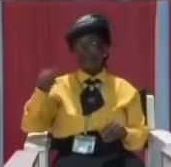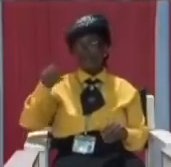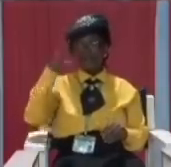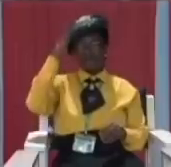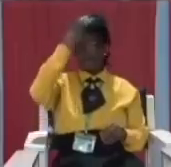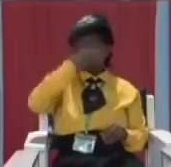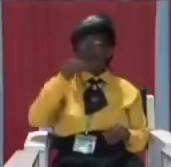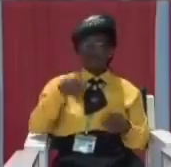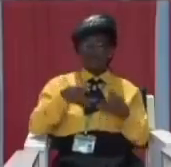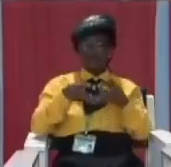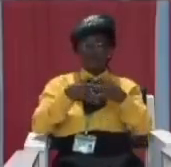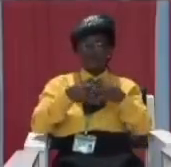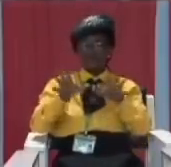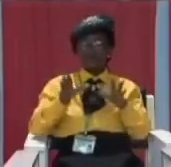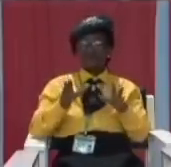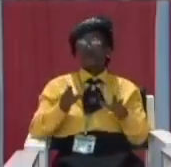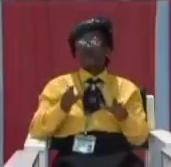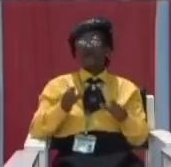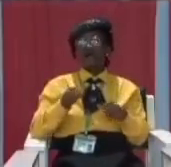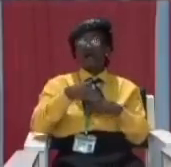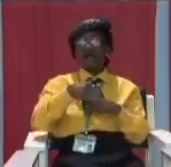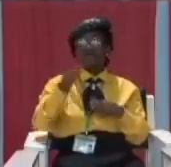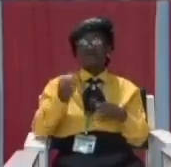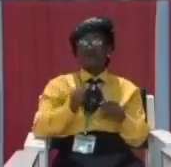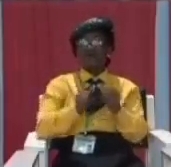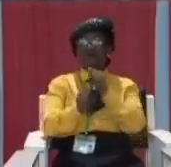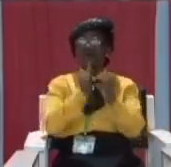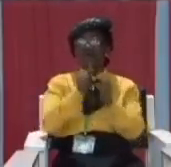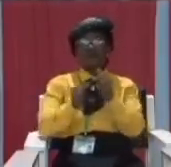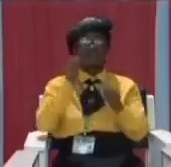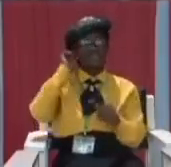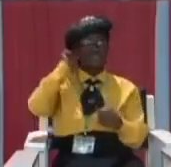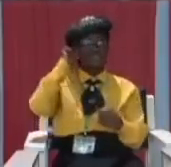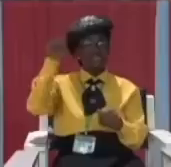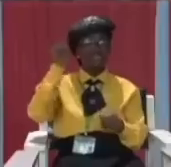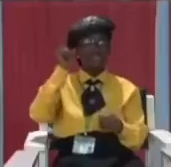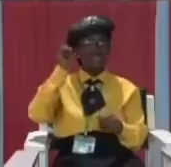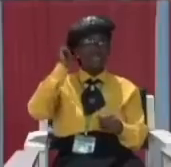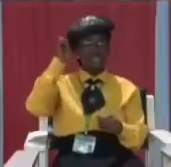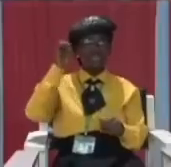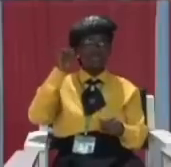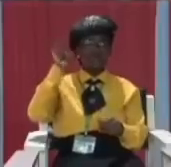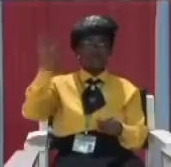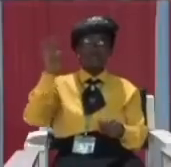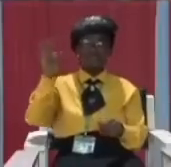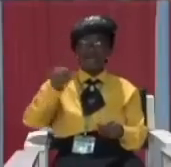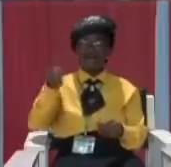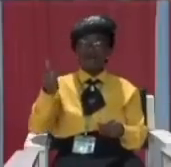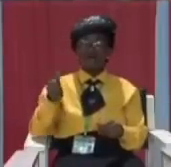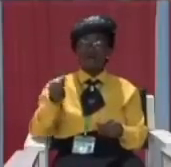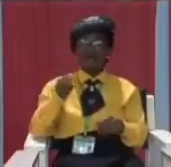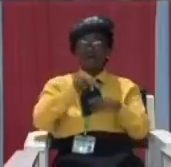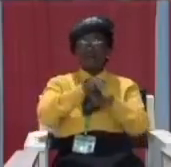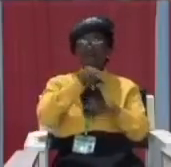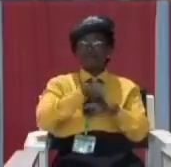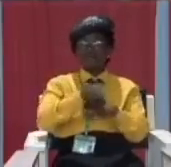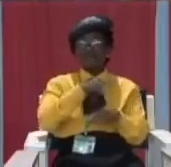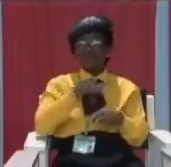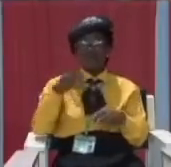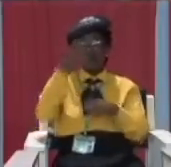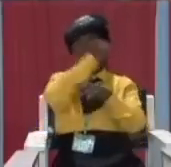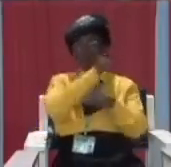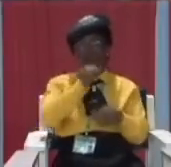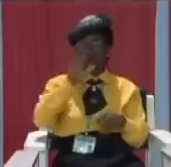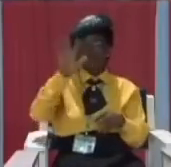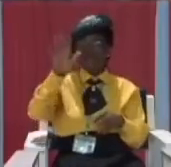After which he preached another sermon and he won 5,000 souls. Acts chapter 4,